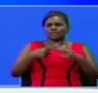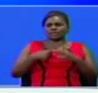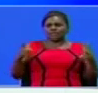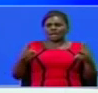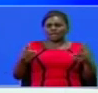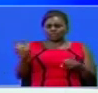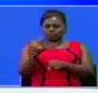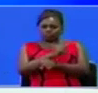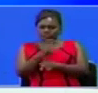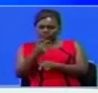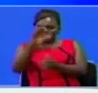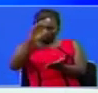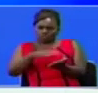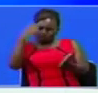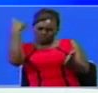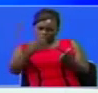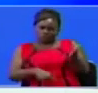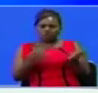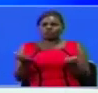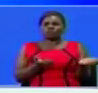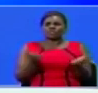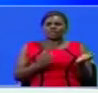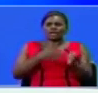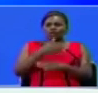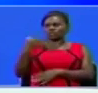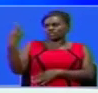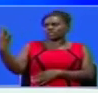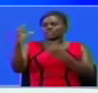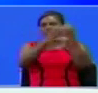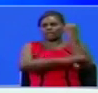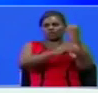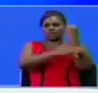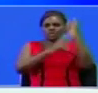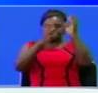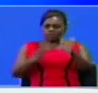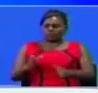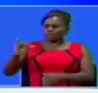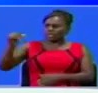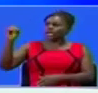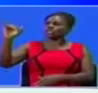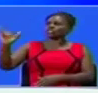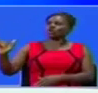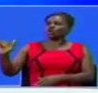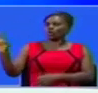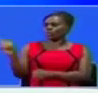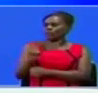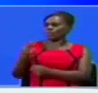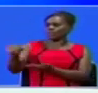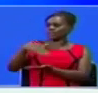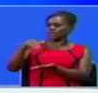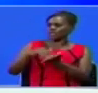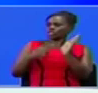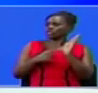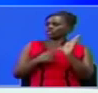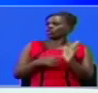cargo tracking system to reduce the cost of trade across the three countries. KTN's Joy Doreen Bira was at the monitoring center and now